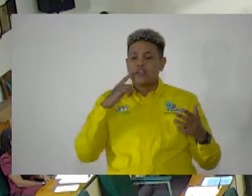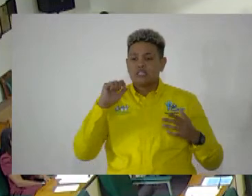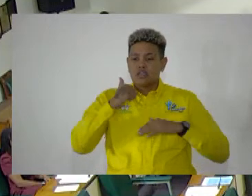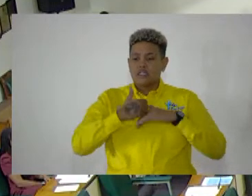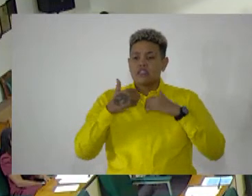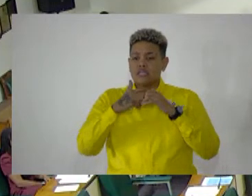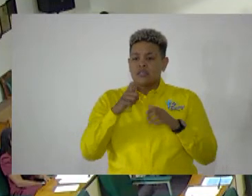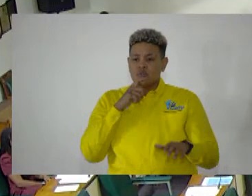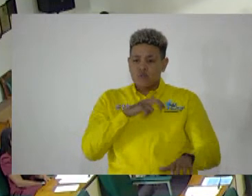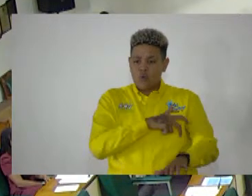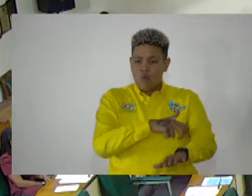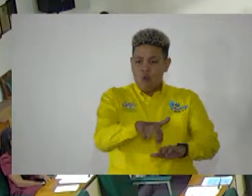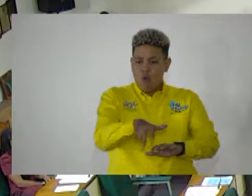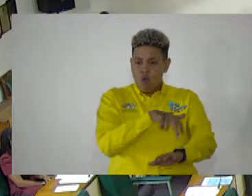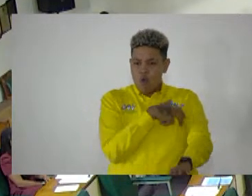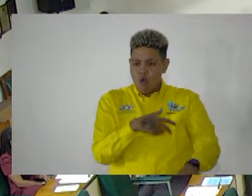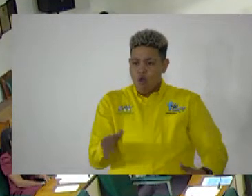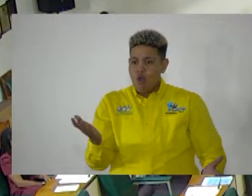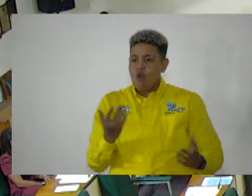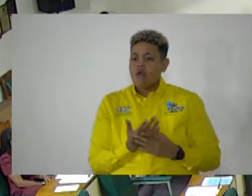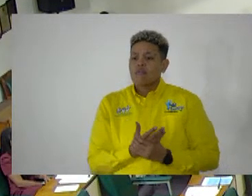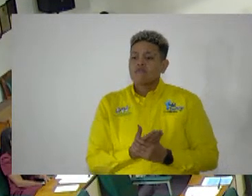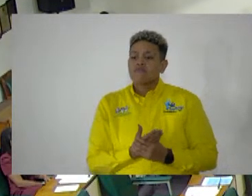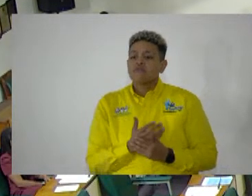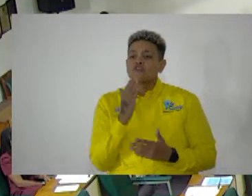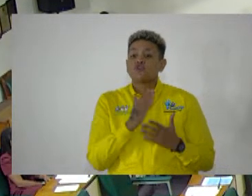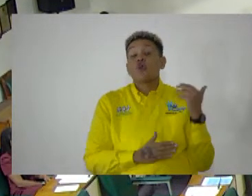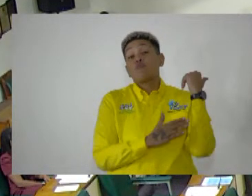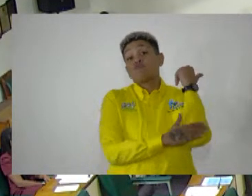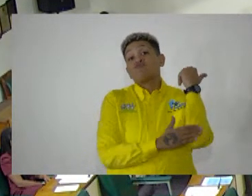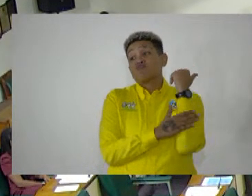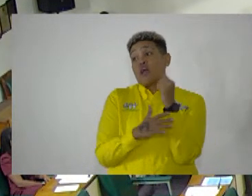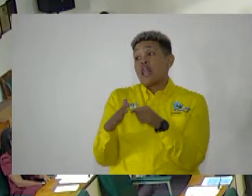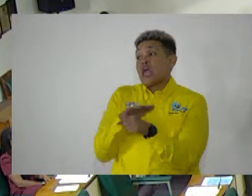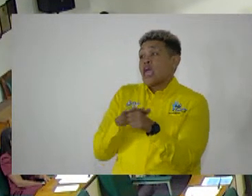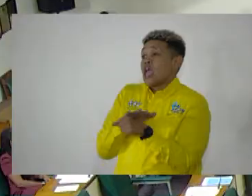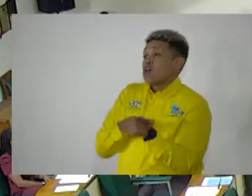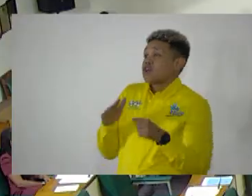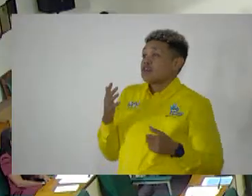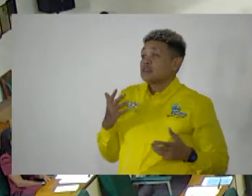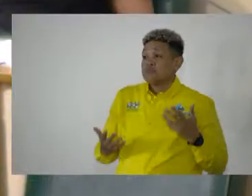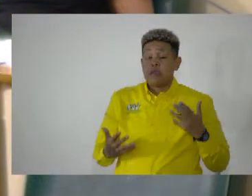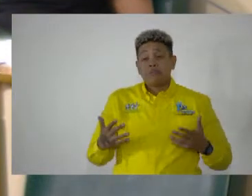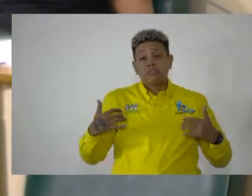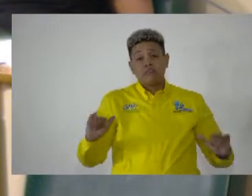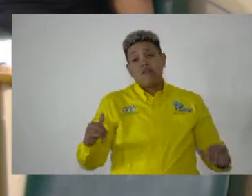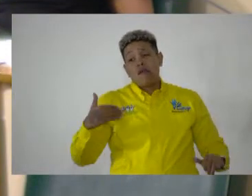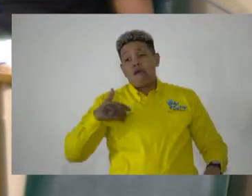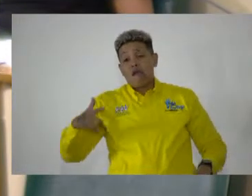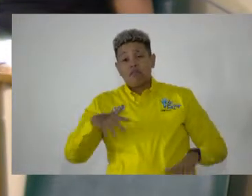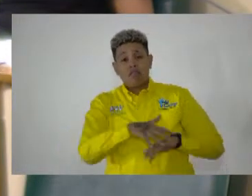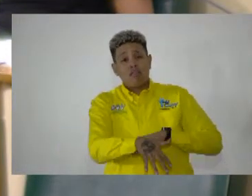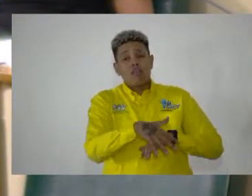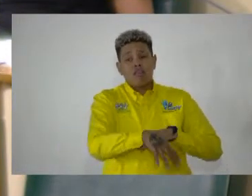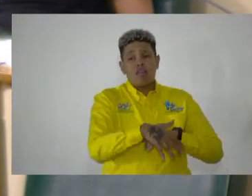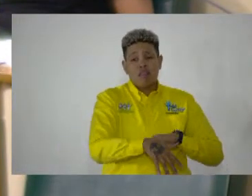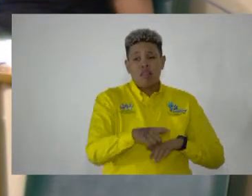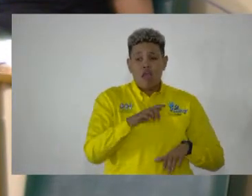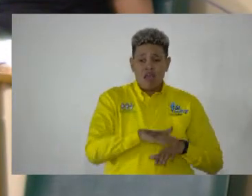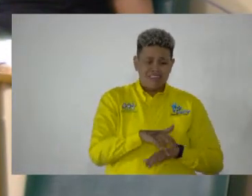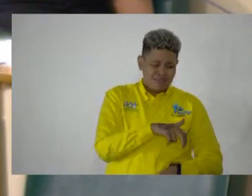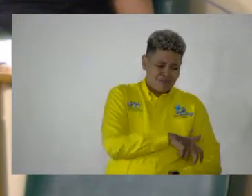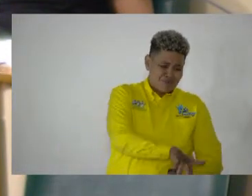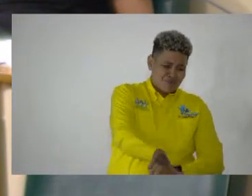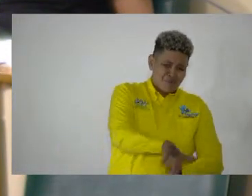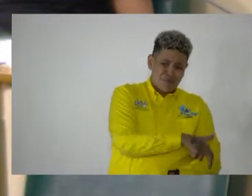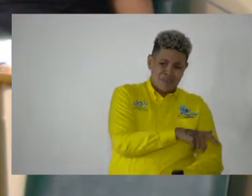reinstate the sidewalks. Some rural townships still have drainage on the side where you may